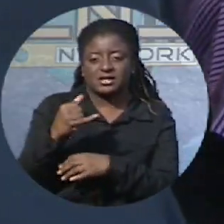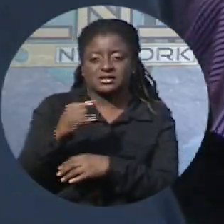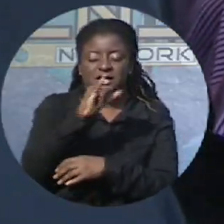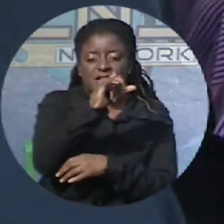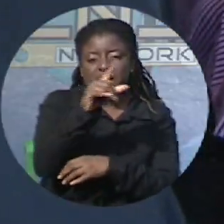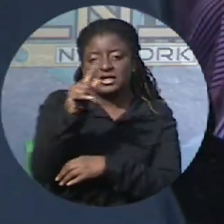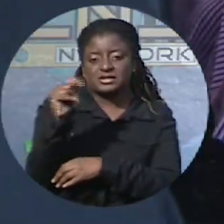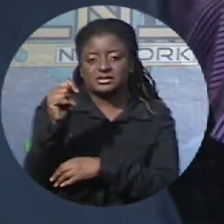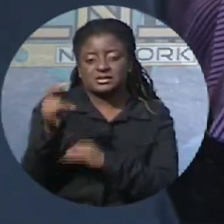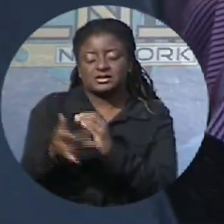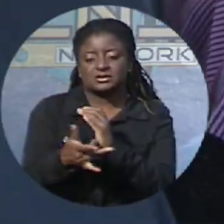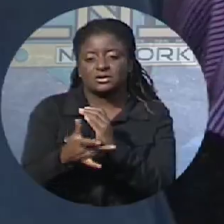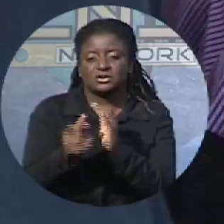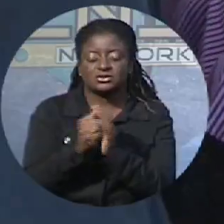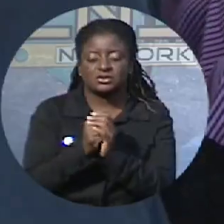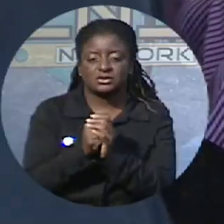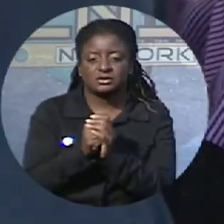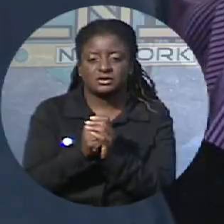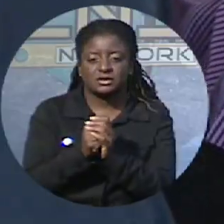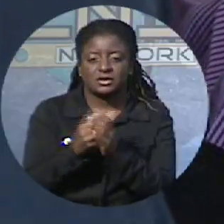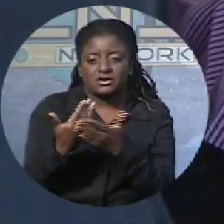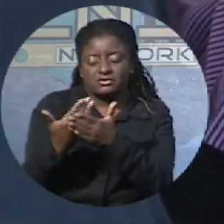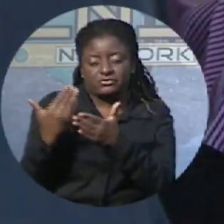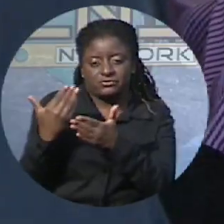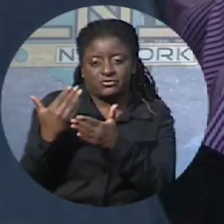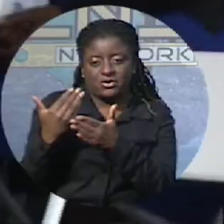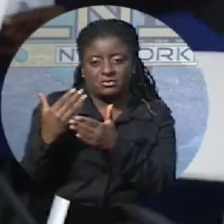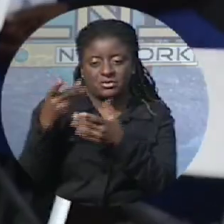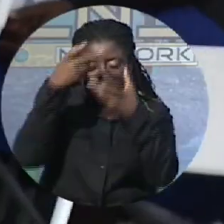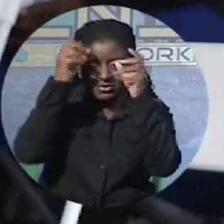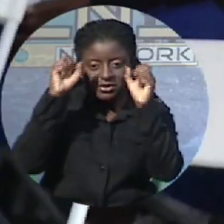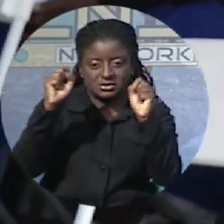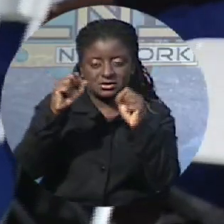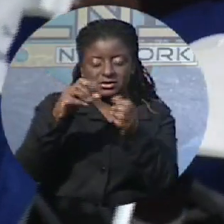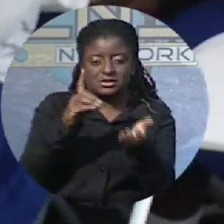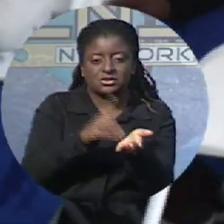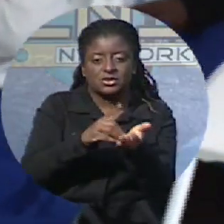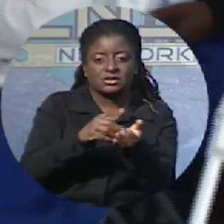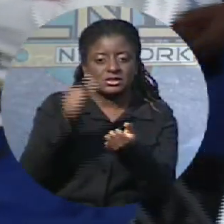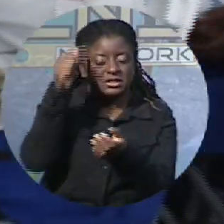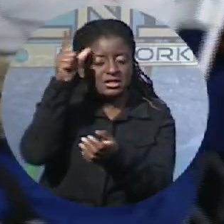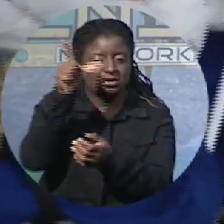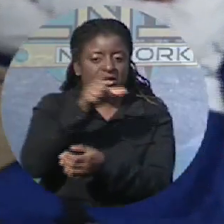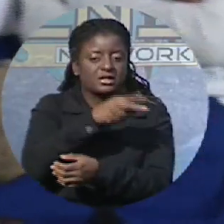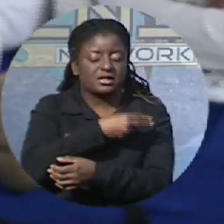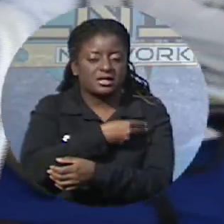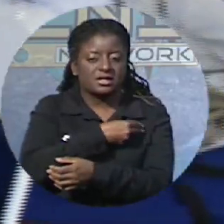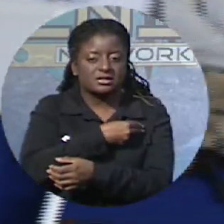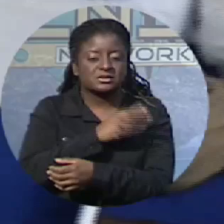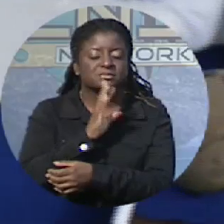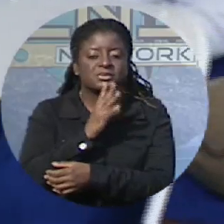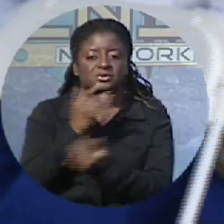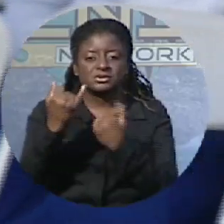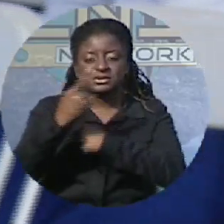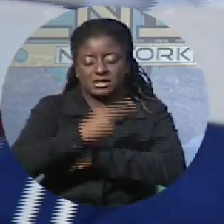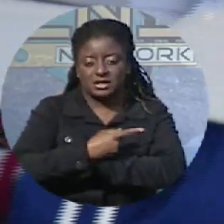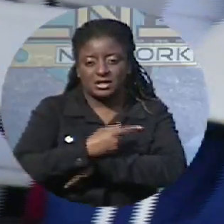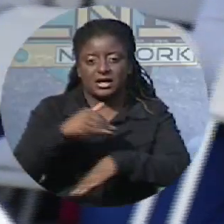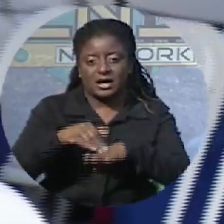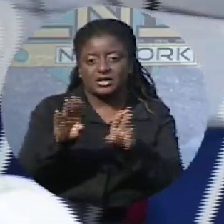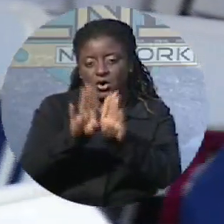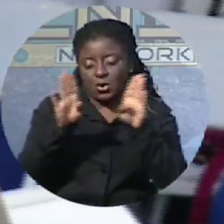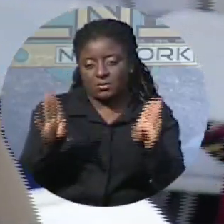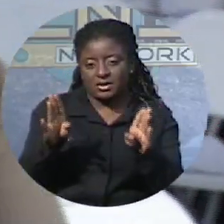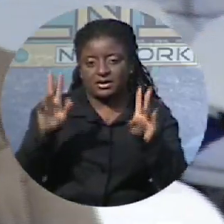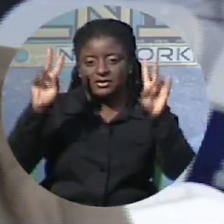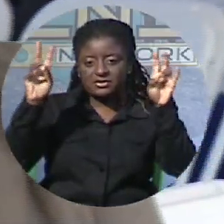BTVI manager Dr. Leon Higgs spoke on behalf of Education Minister Jerome Fitzgerald at the opening today. He says the theme for BTVI's